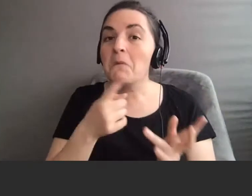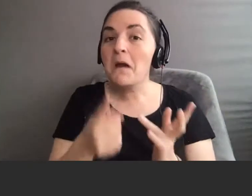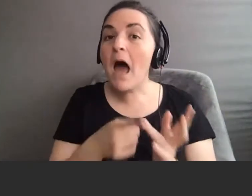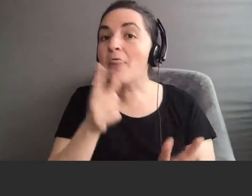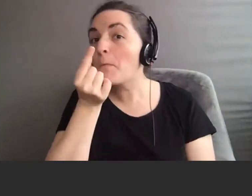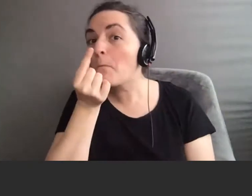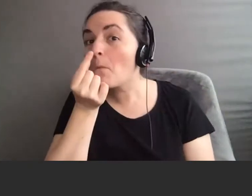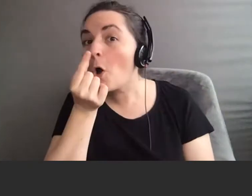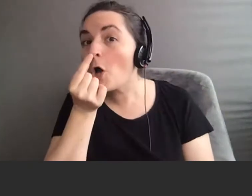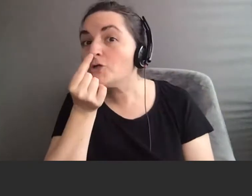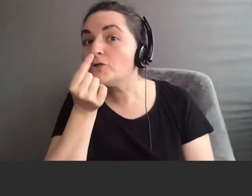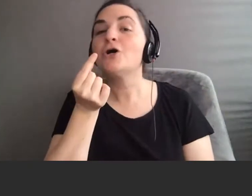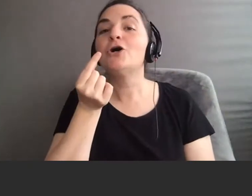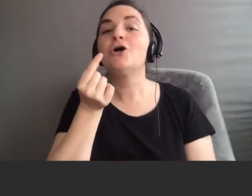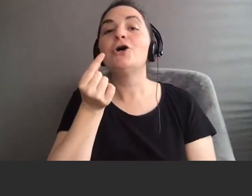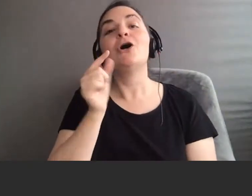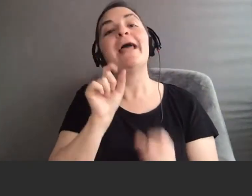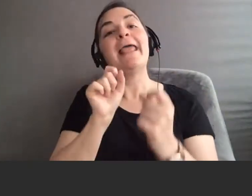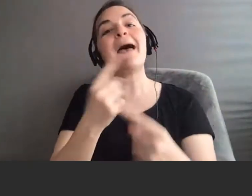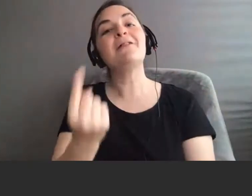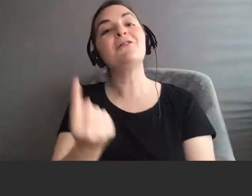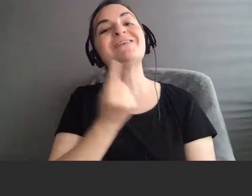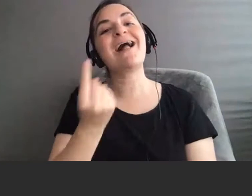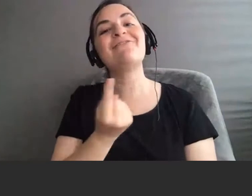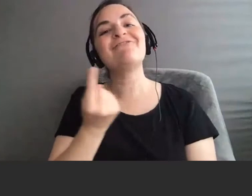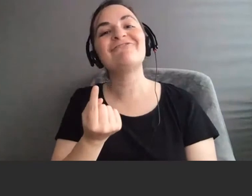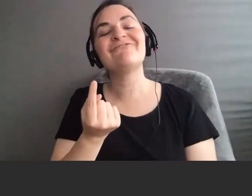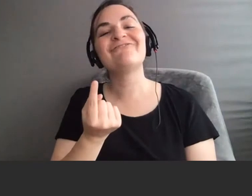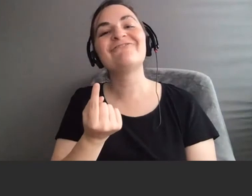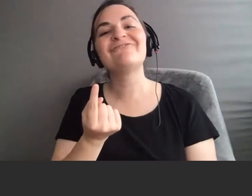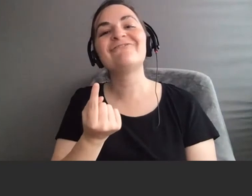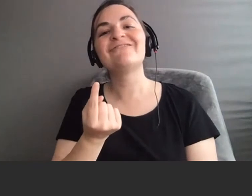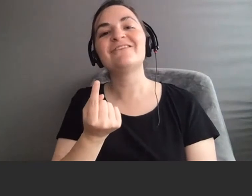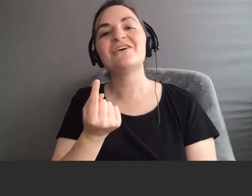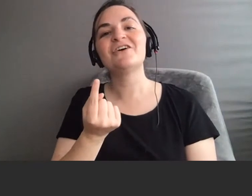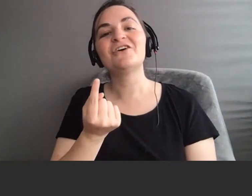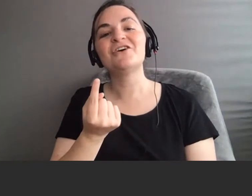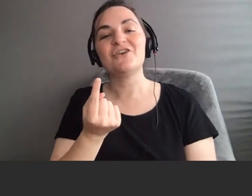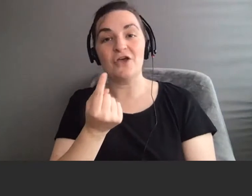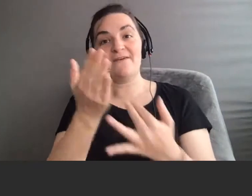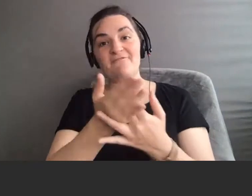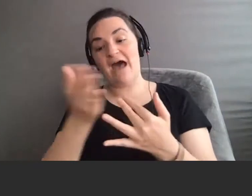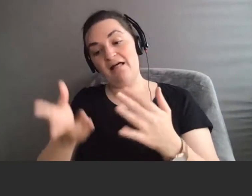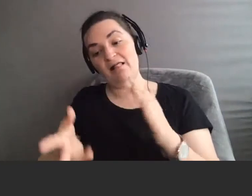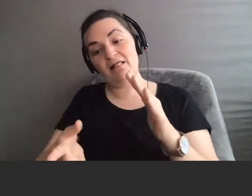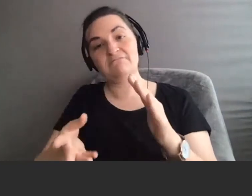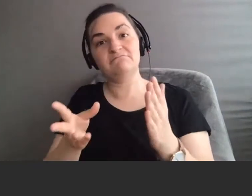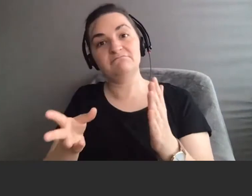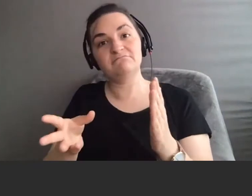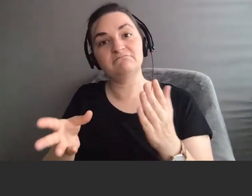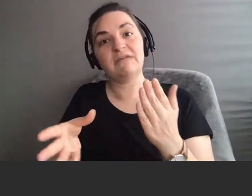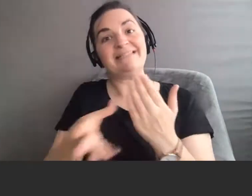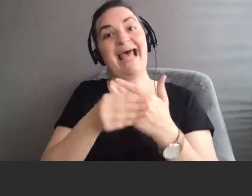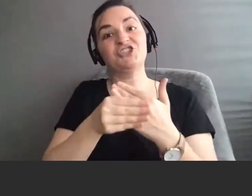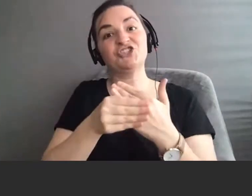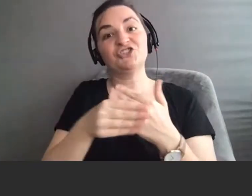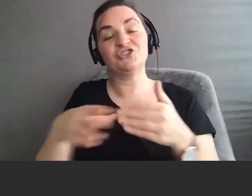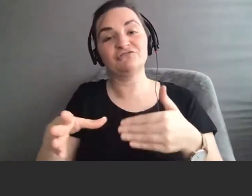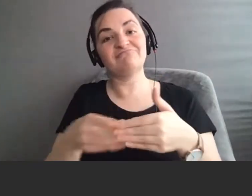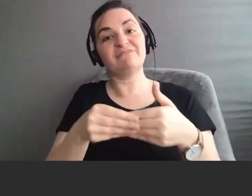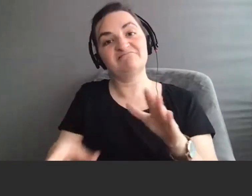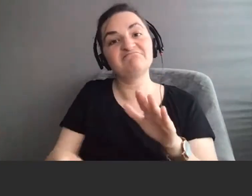is you could send an email to yourself with the file attached. That's a good way of not